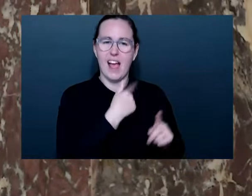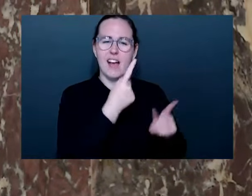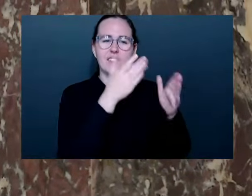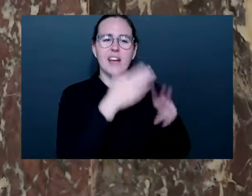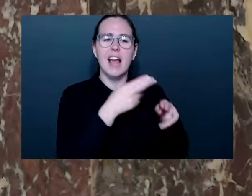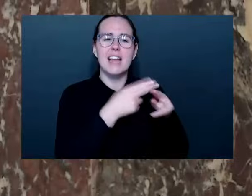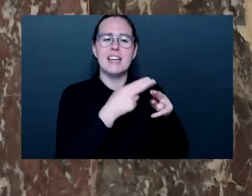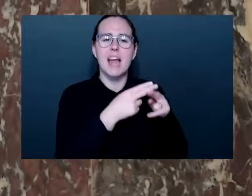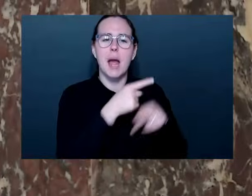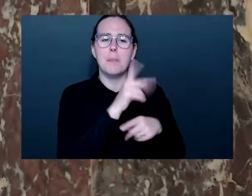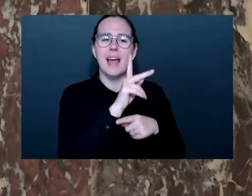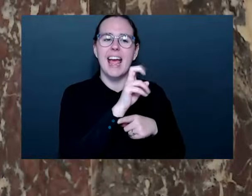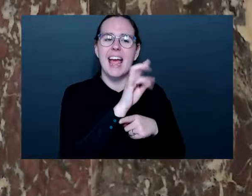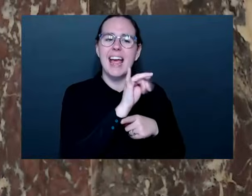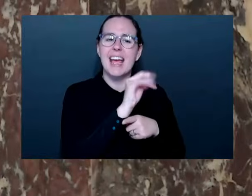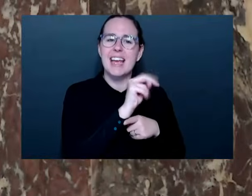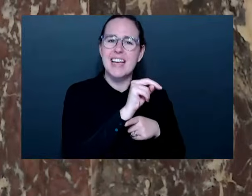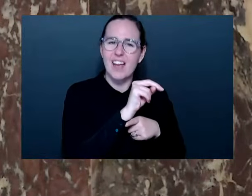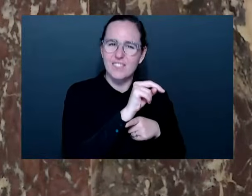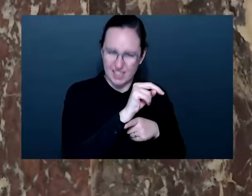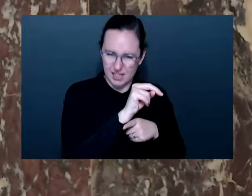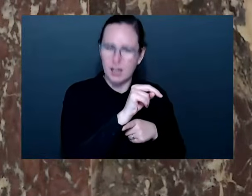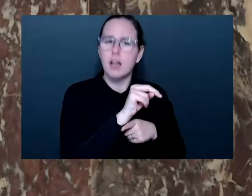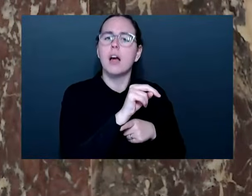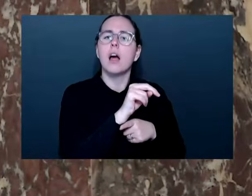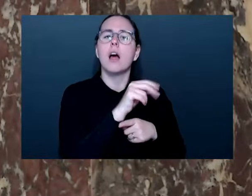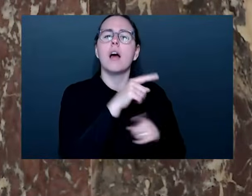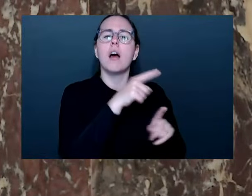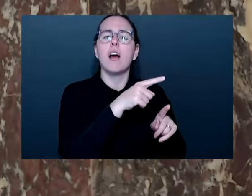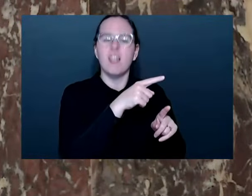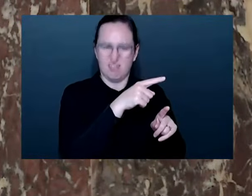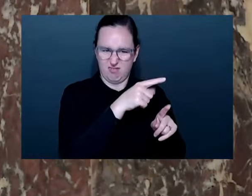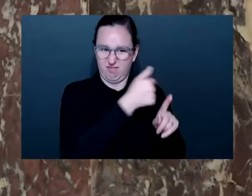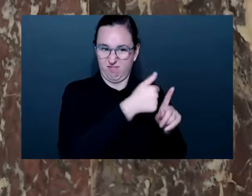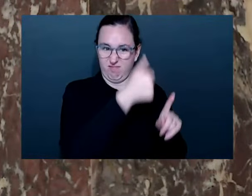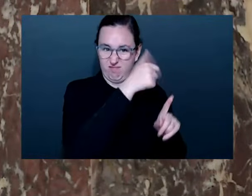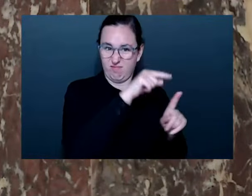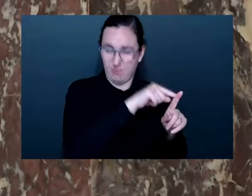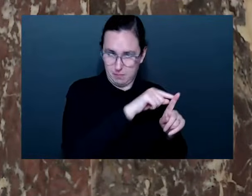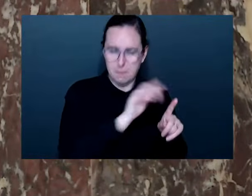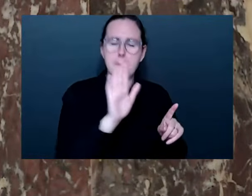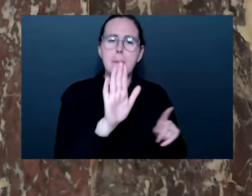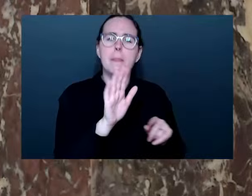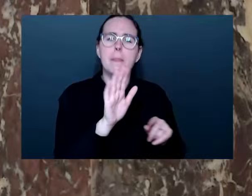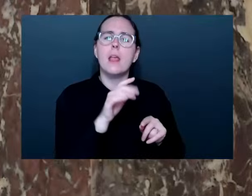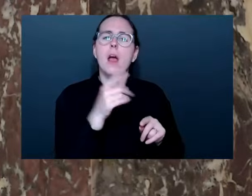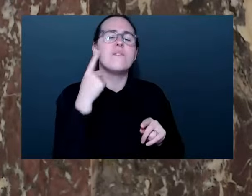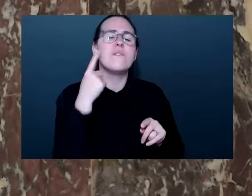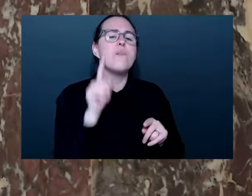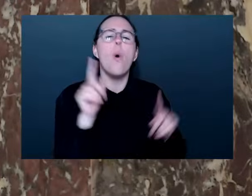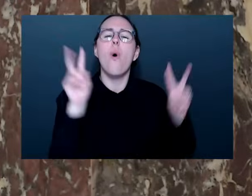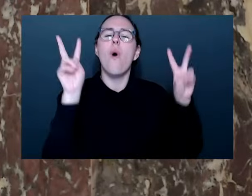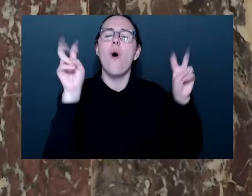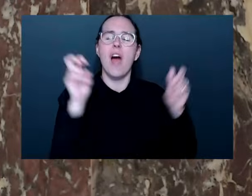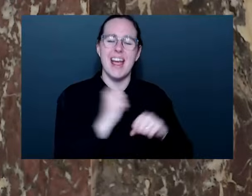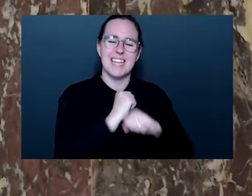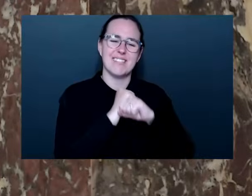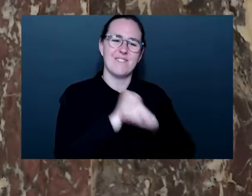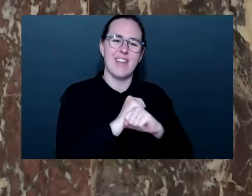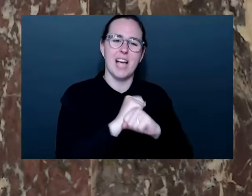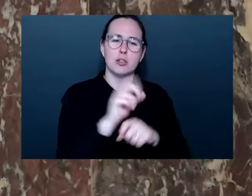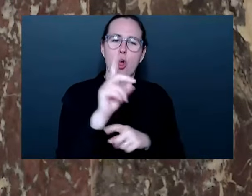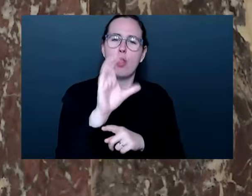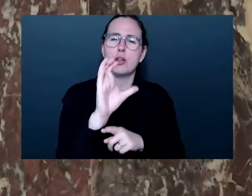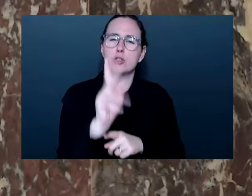showcase the work of our Royal Canadian Navy and our Canadian Armed Forces. It's always a privilege to highlight the incredible work and contributions of our